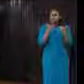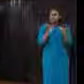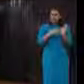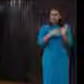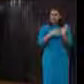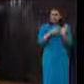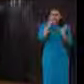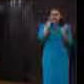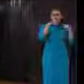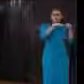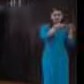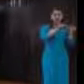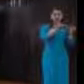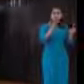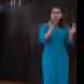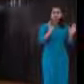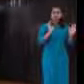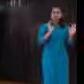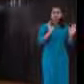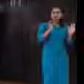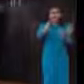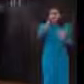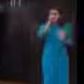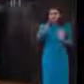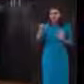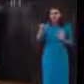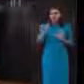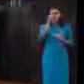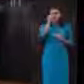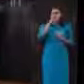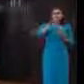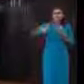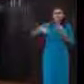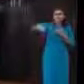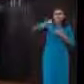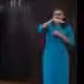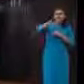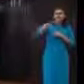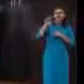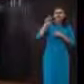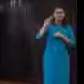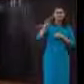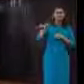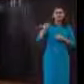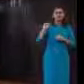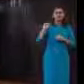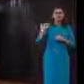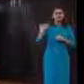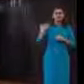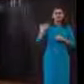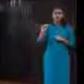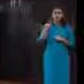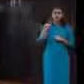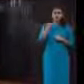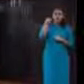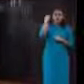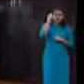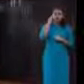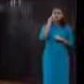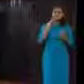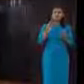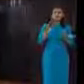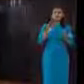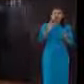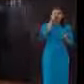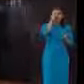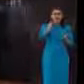for themselves. And India is not a Muslim state. So that became the festering storm between